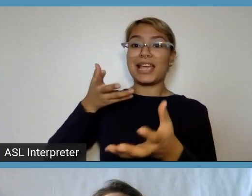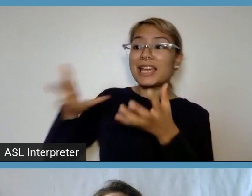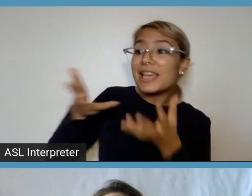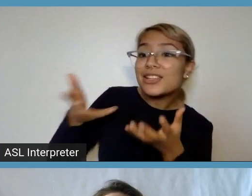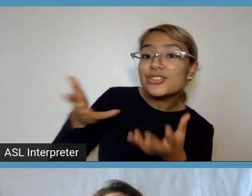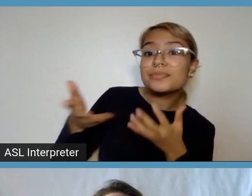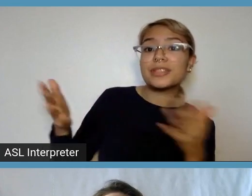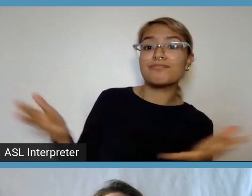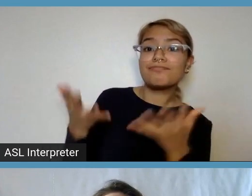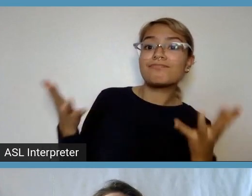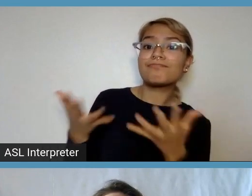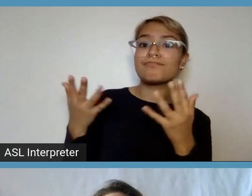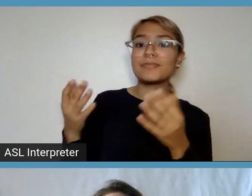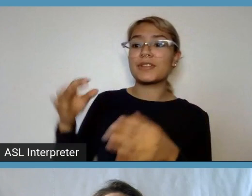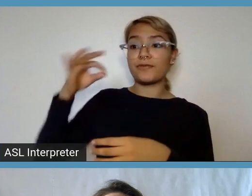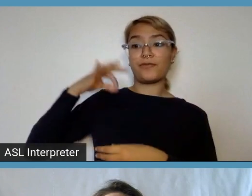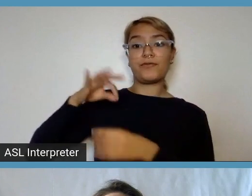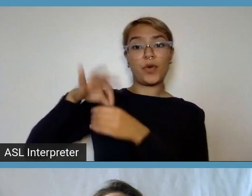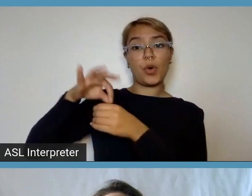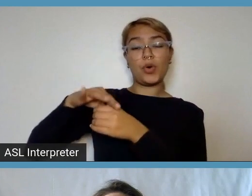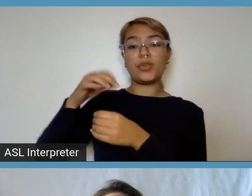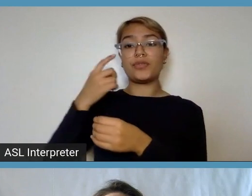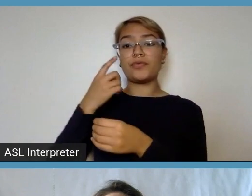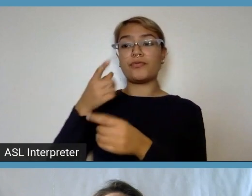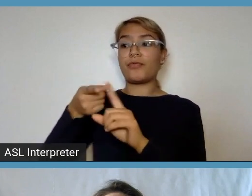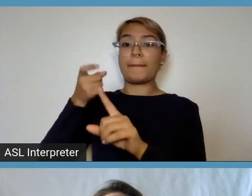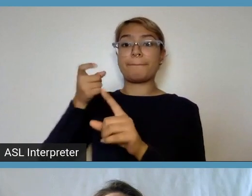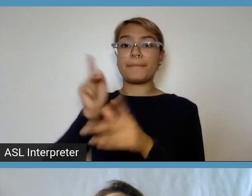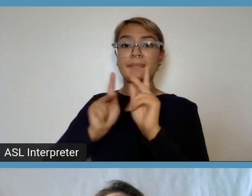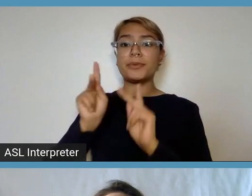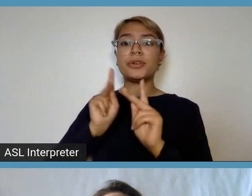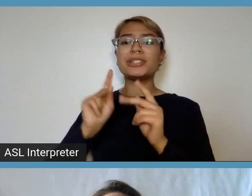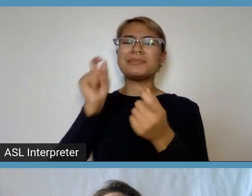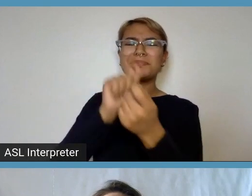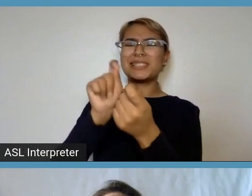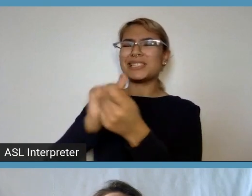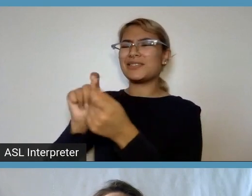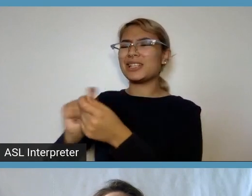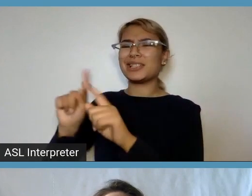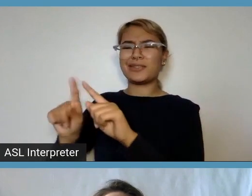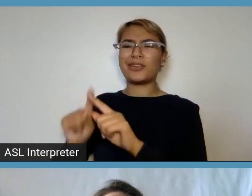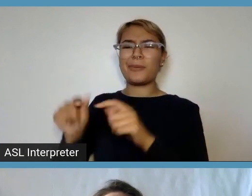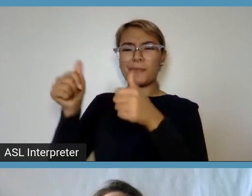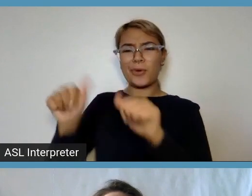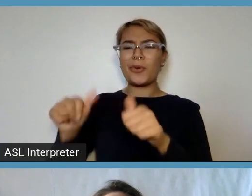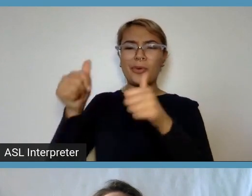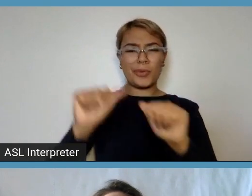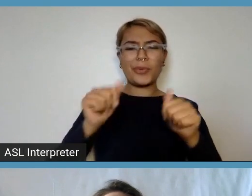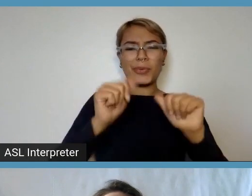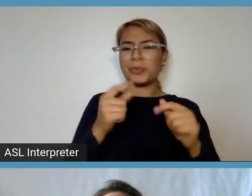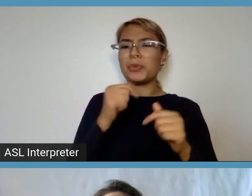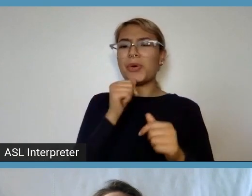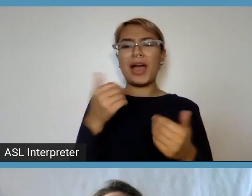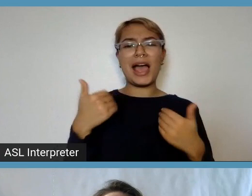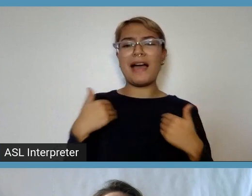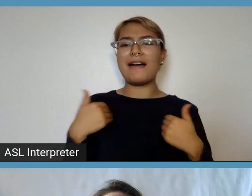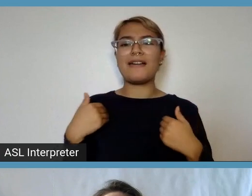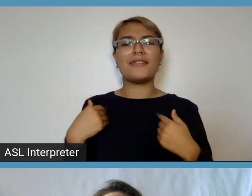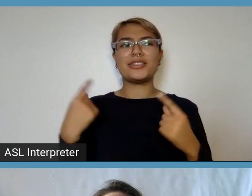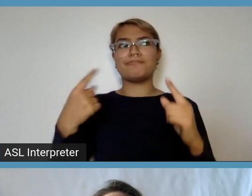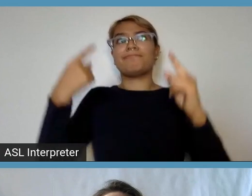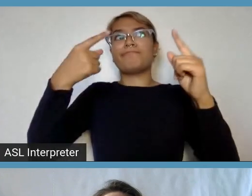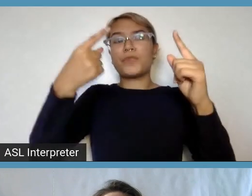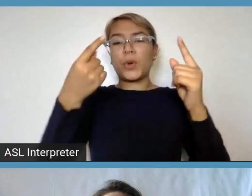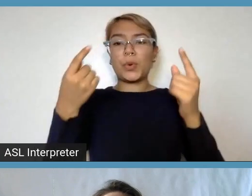votes from people. So it's really specific to the different types of posts. And we don't have any formal goals